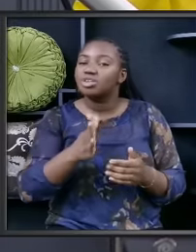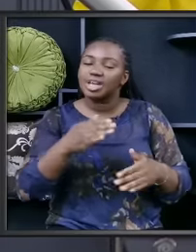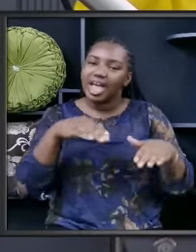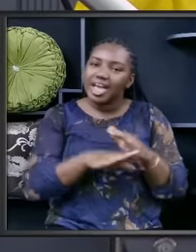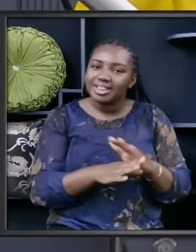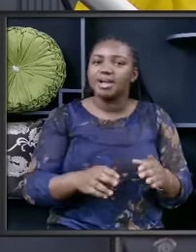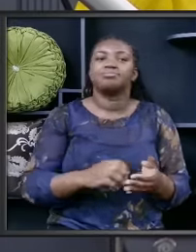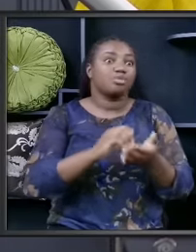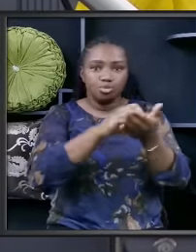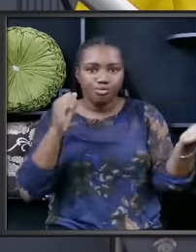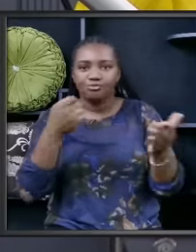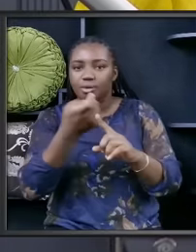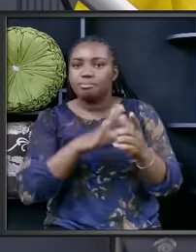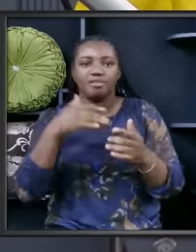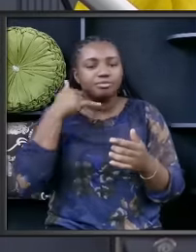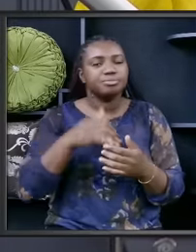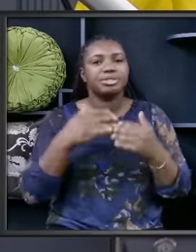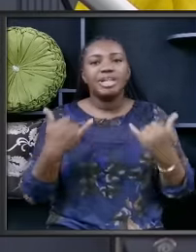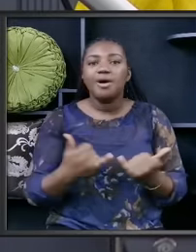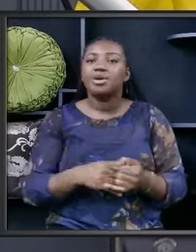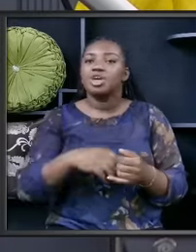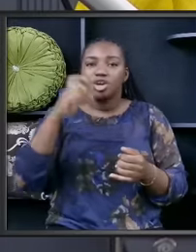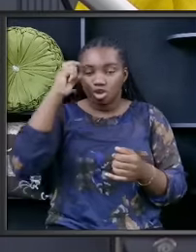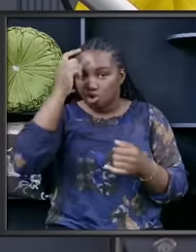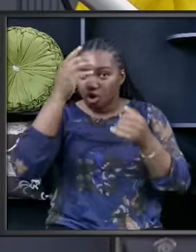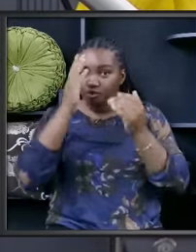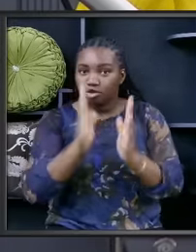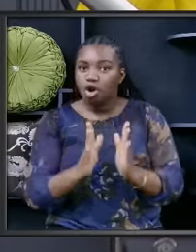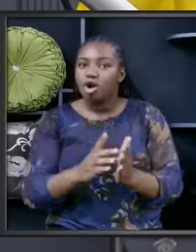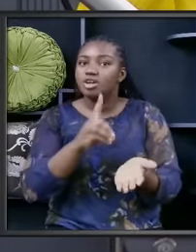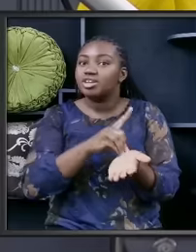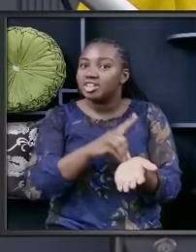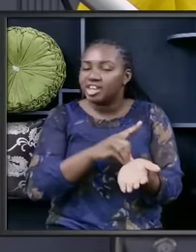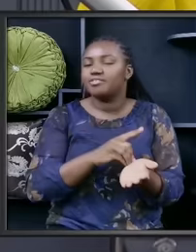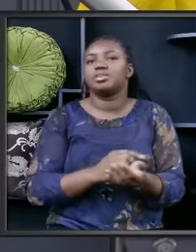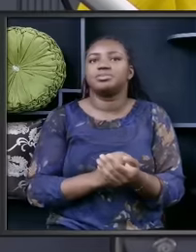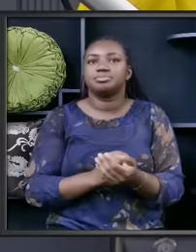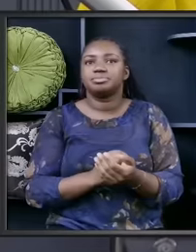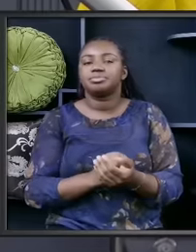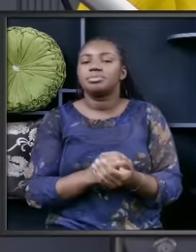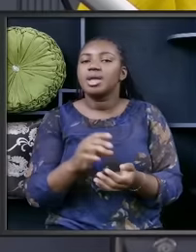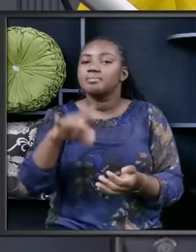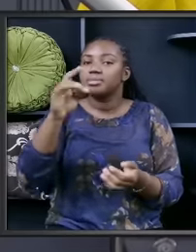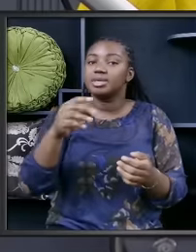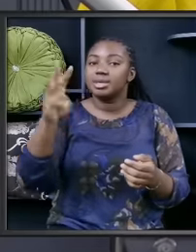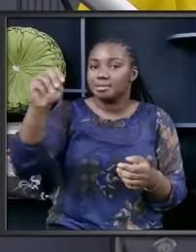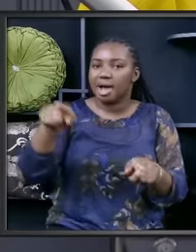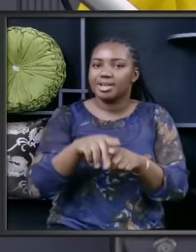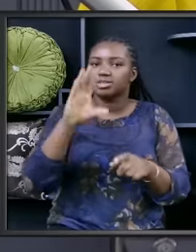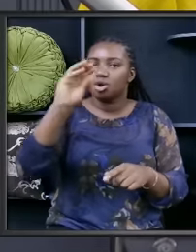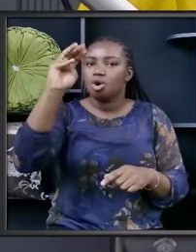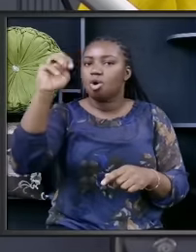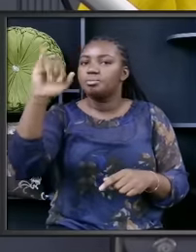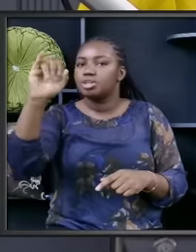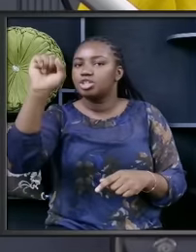Then Governor Umahi came into government and appointed him as commissioner. Then the wife,